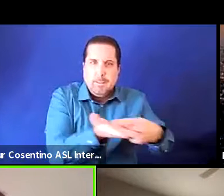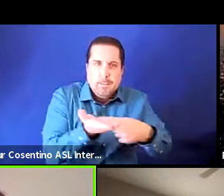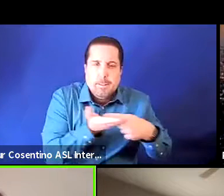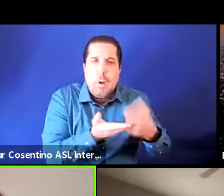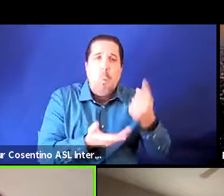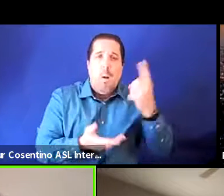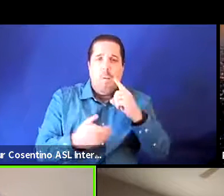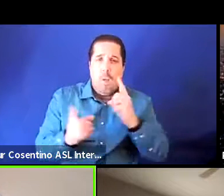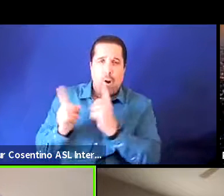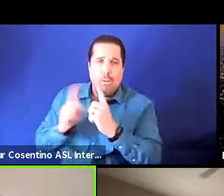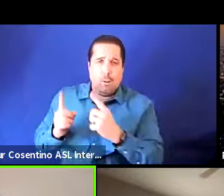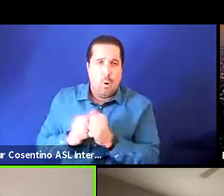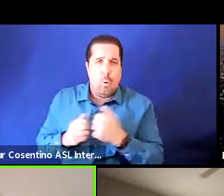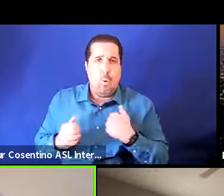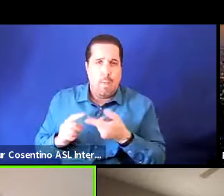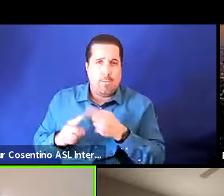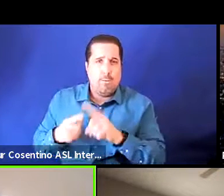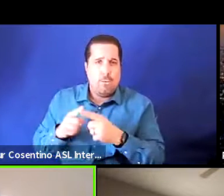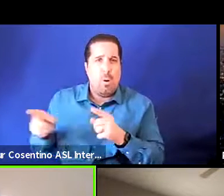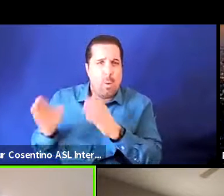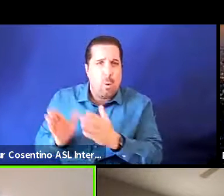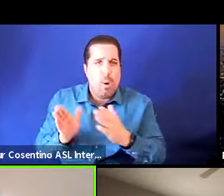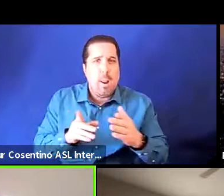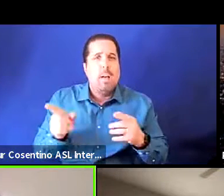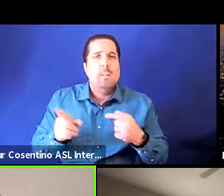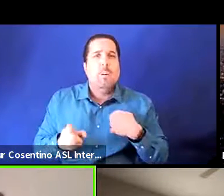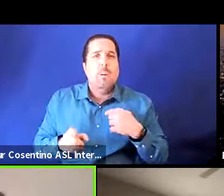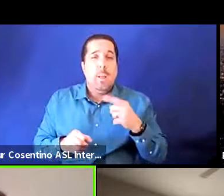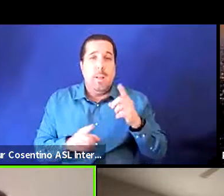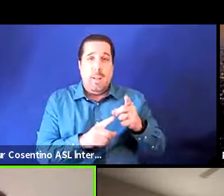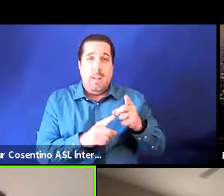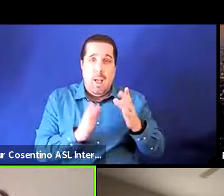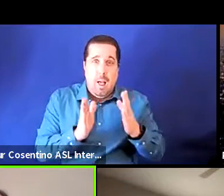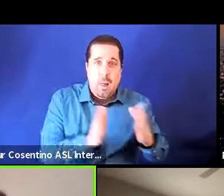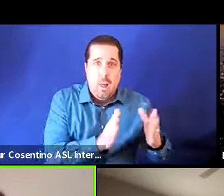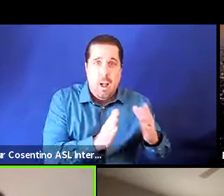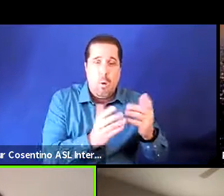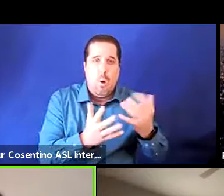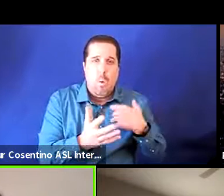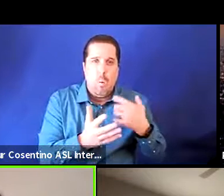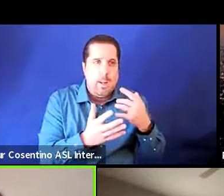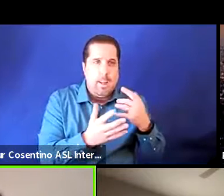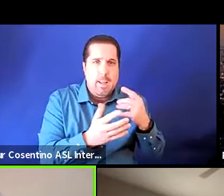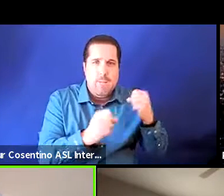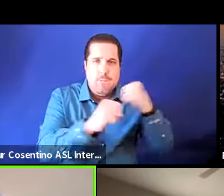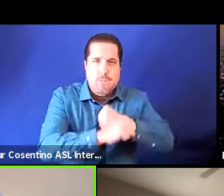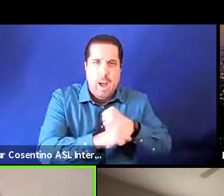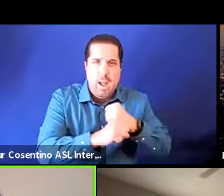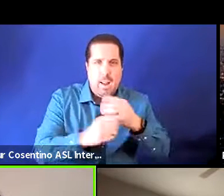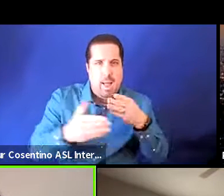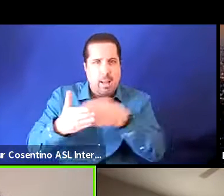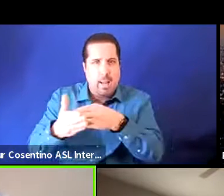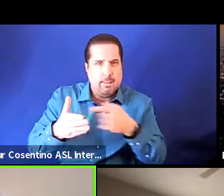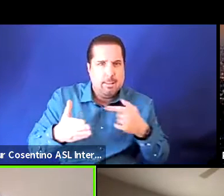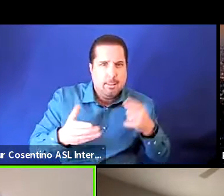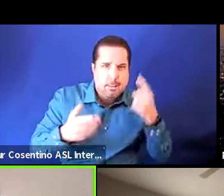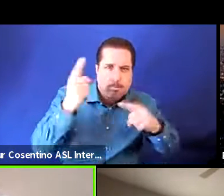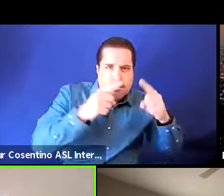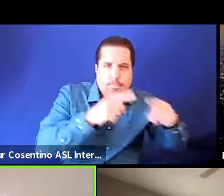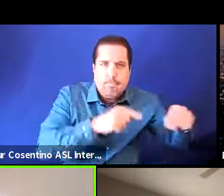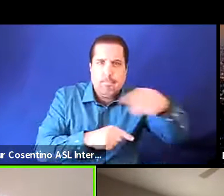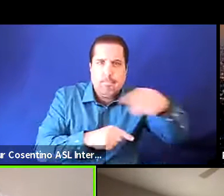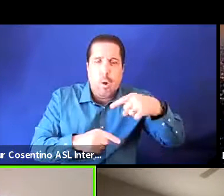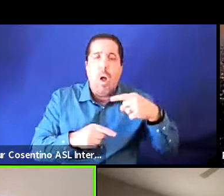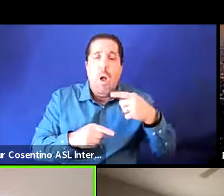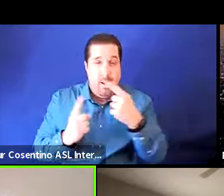that I've met through organizing around, like, not only do we align on what we collectively fight against, but what is it that we collectively actually